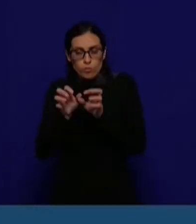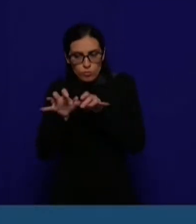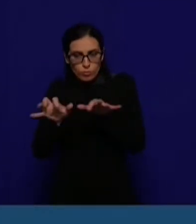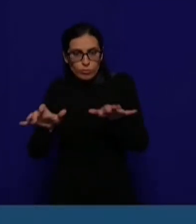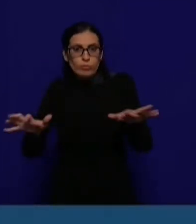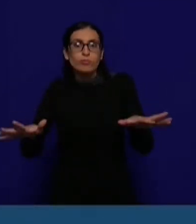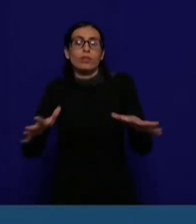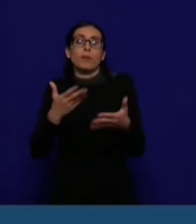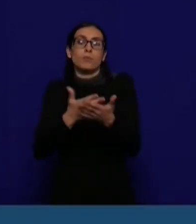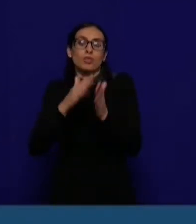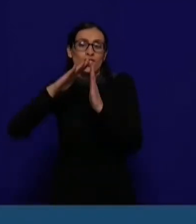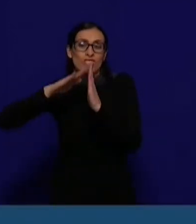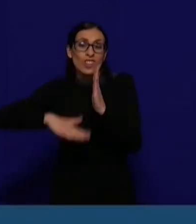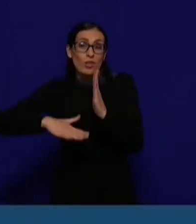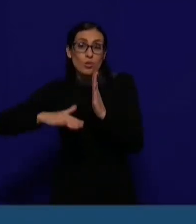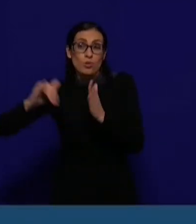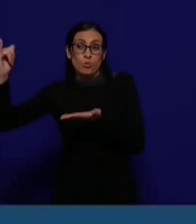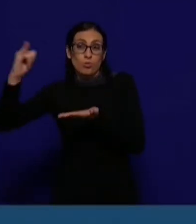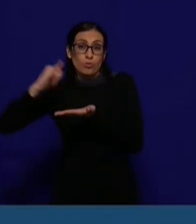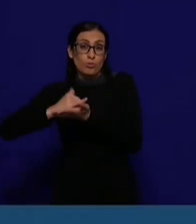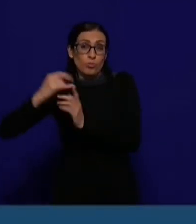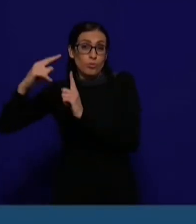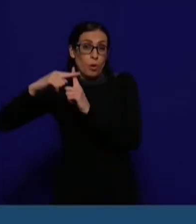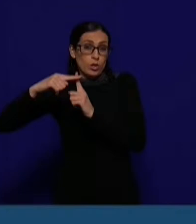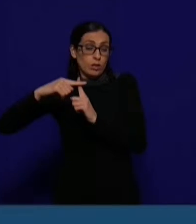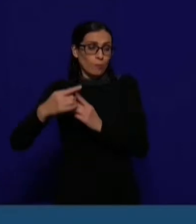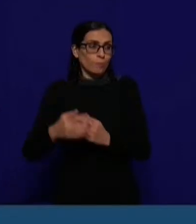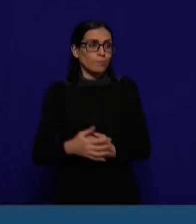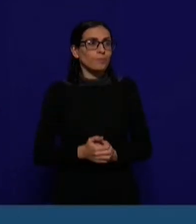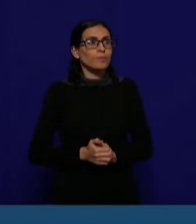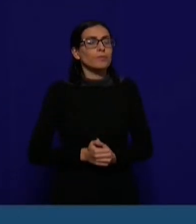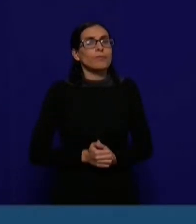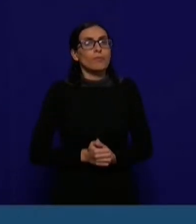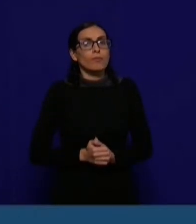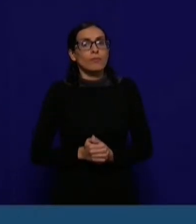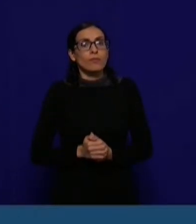l-imported cases li jiġu. Newsbook?